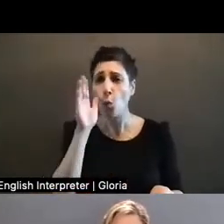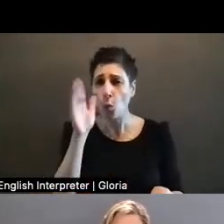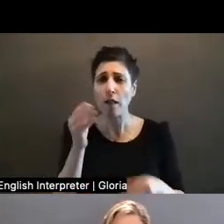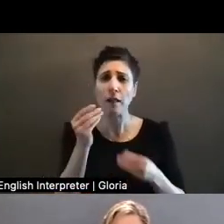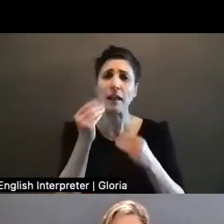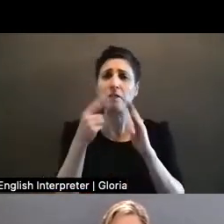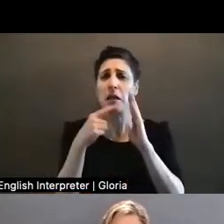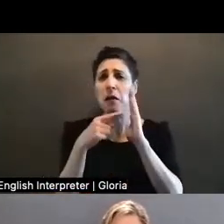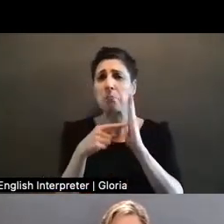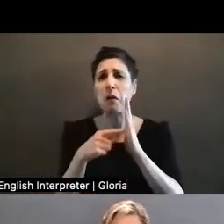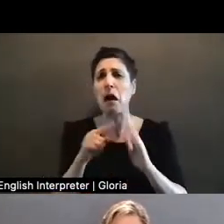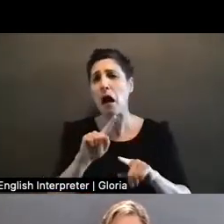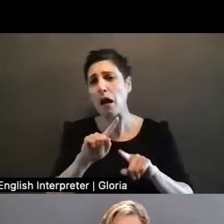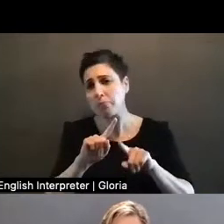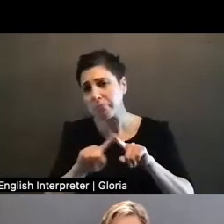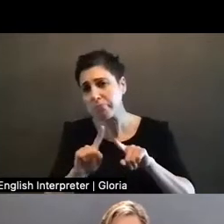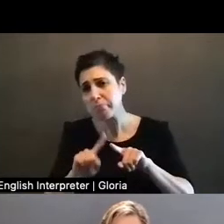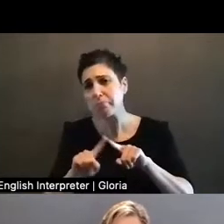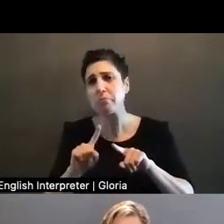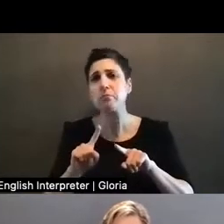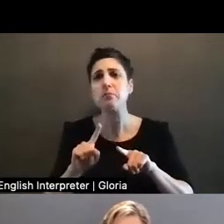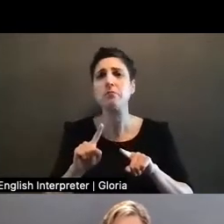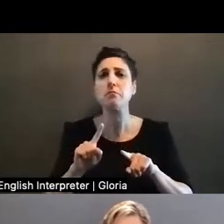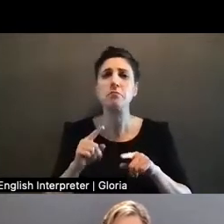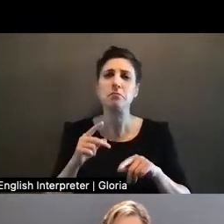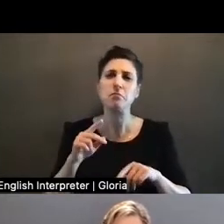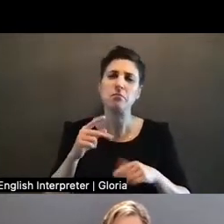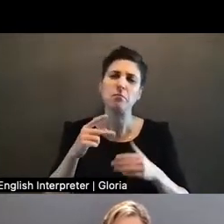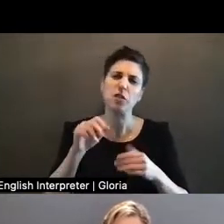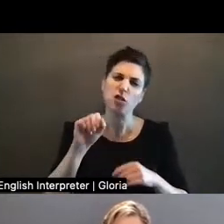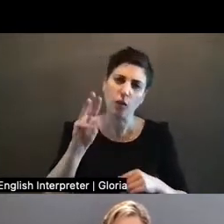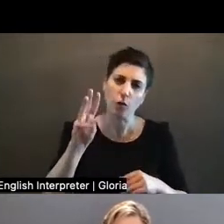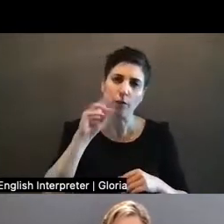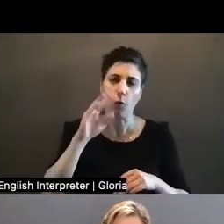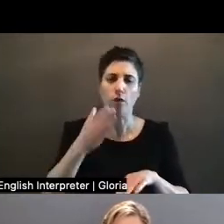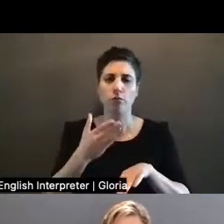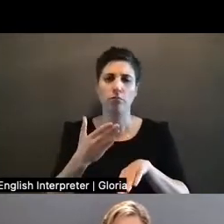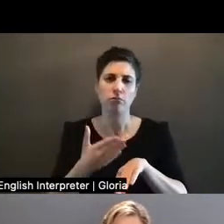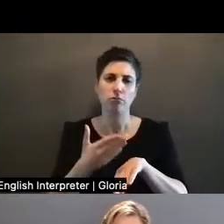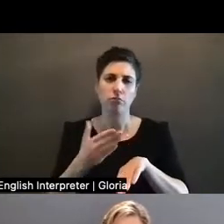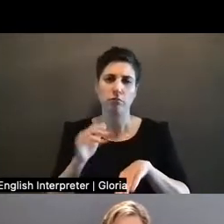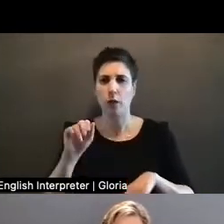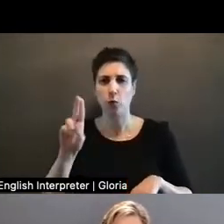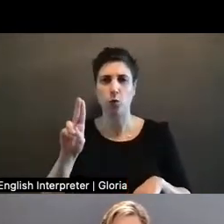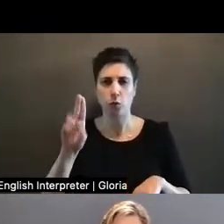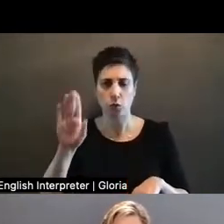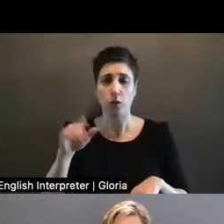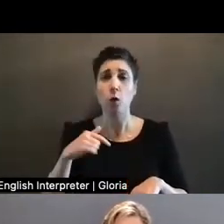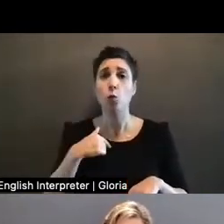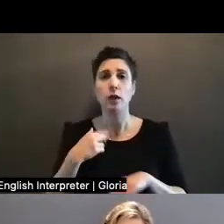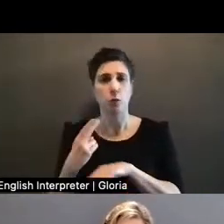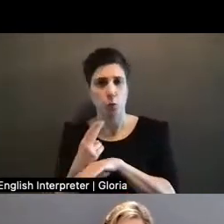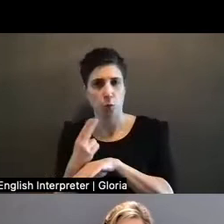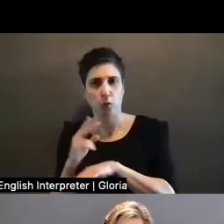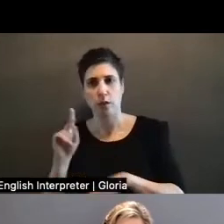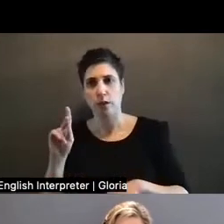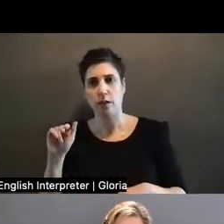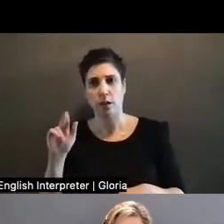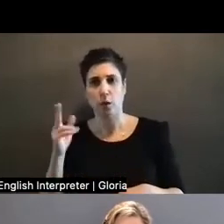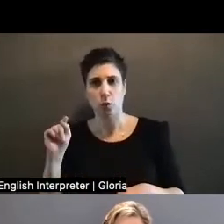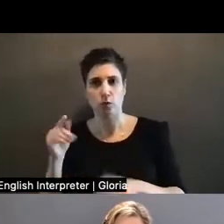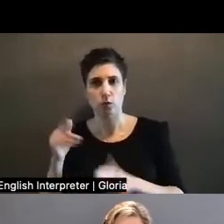used in upgrading. So mainly we do use Kahoots all the time, as I've talked a lot about today, but